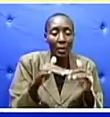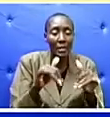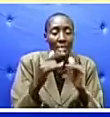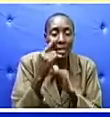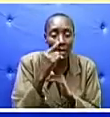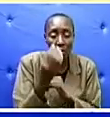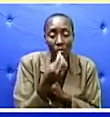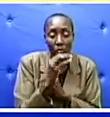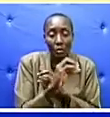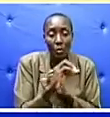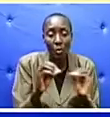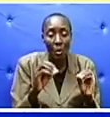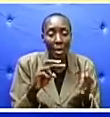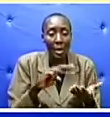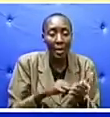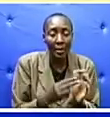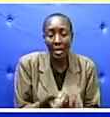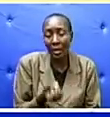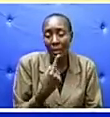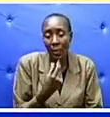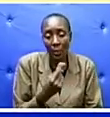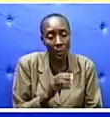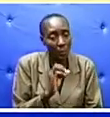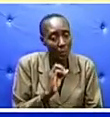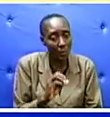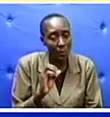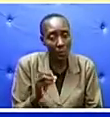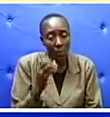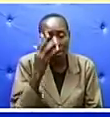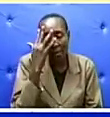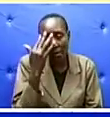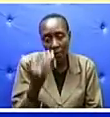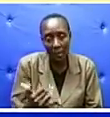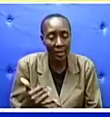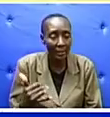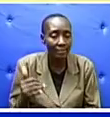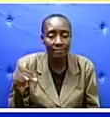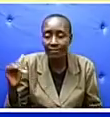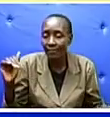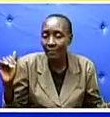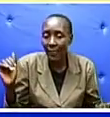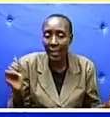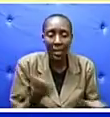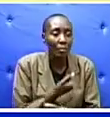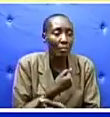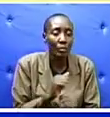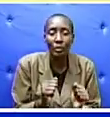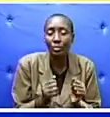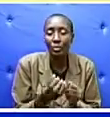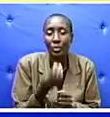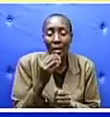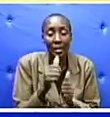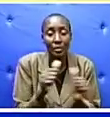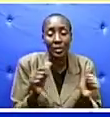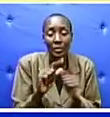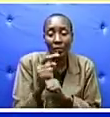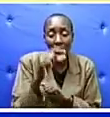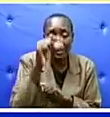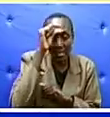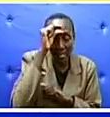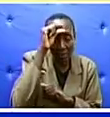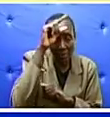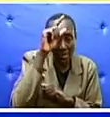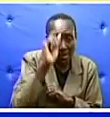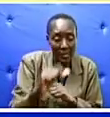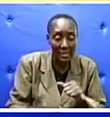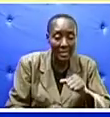they are actually fearing to take their medication because they can't like have a balanced diet or anything. Mm-hmm. So first, the government needs to